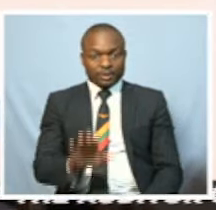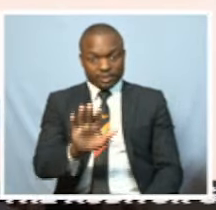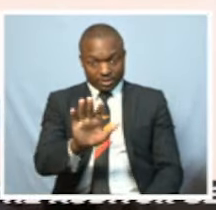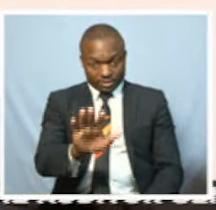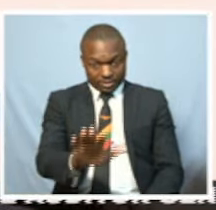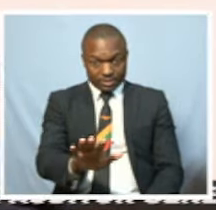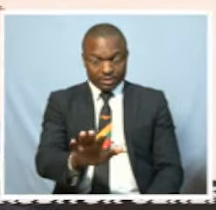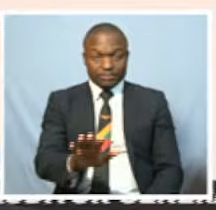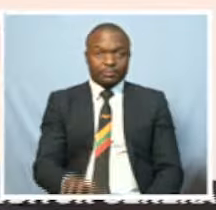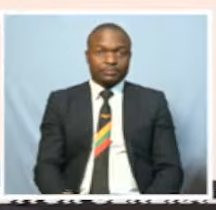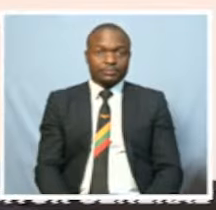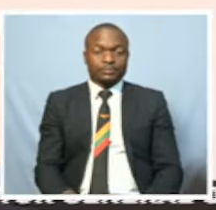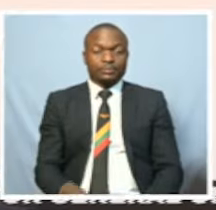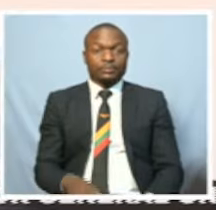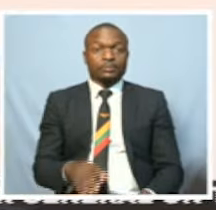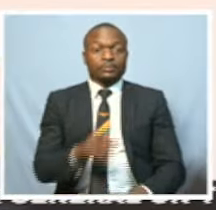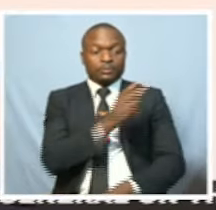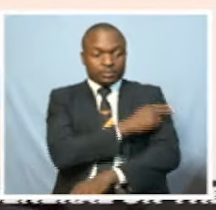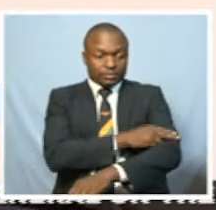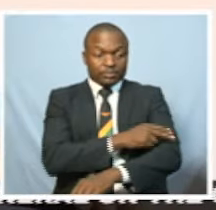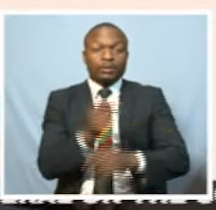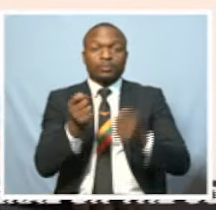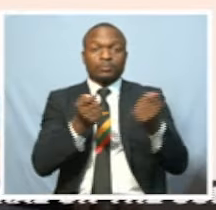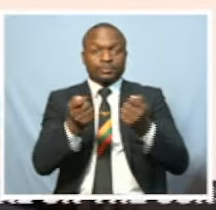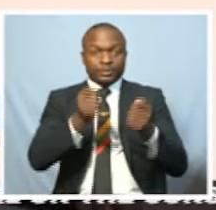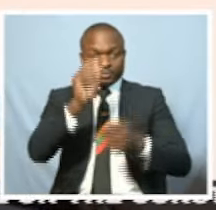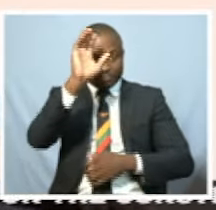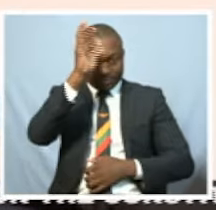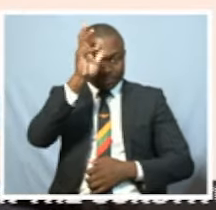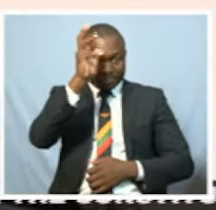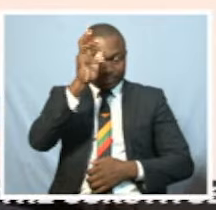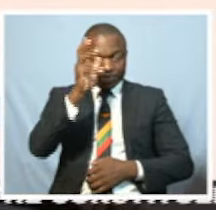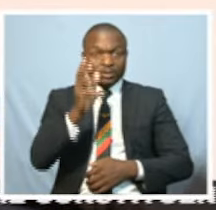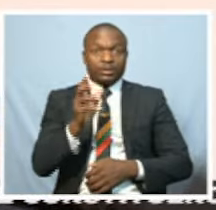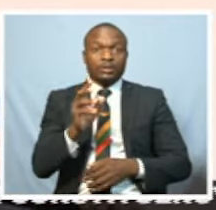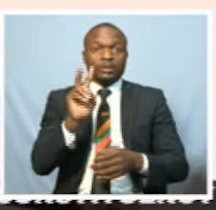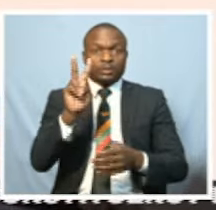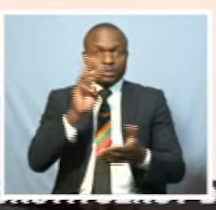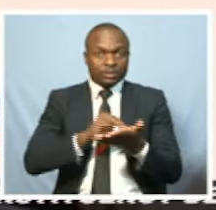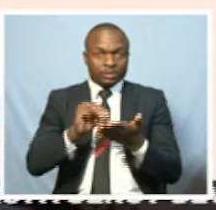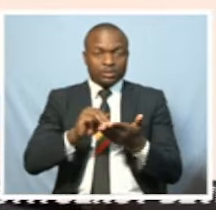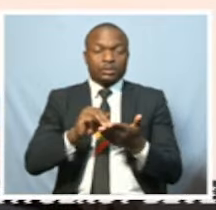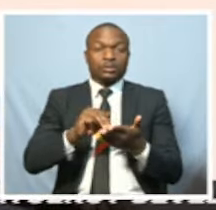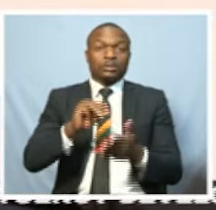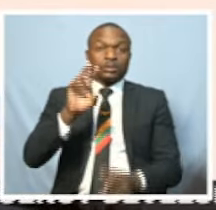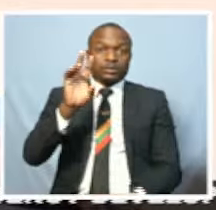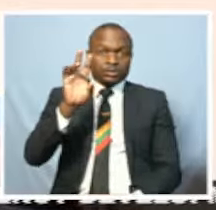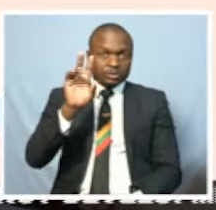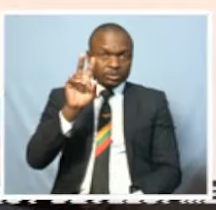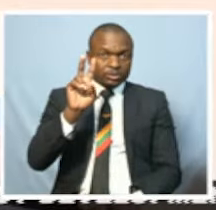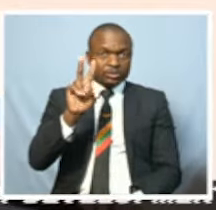is an ambulance and the amount of